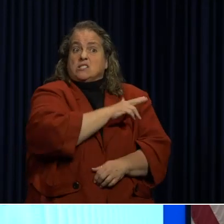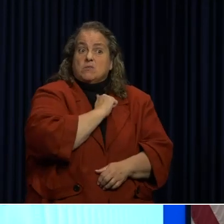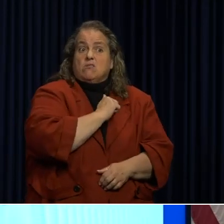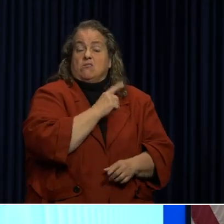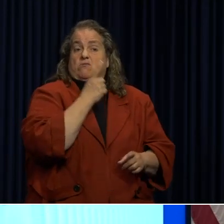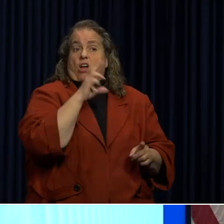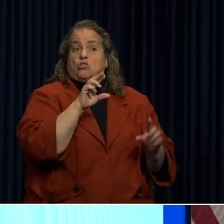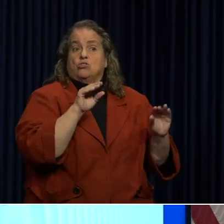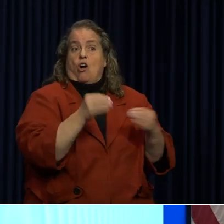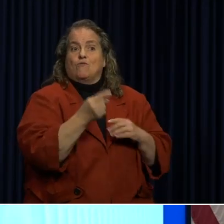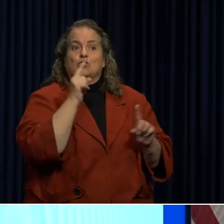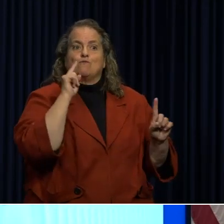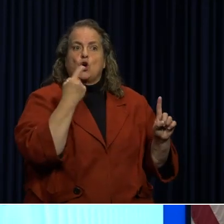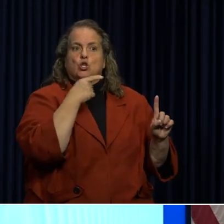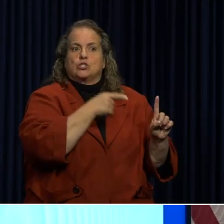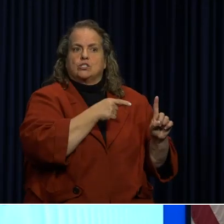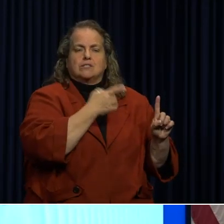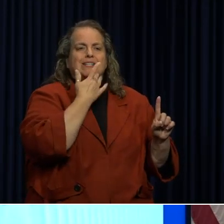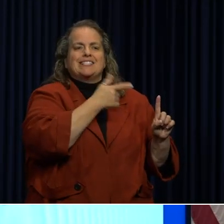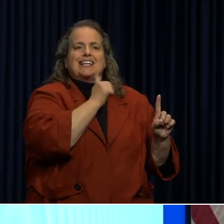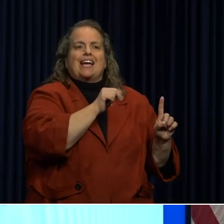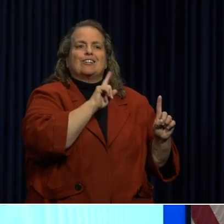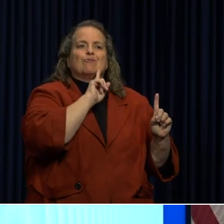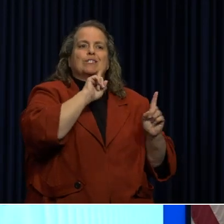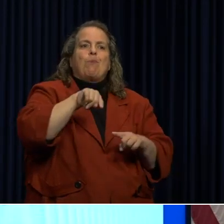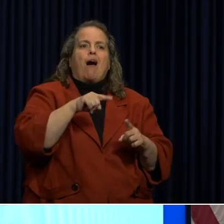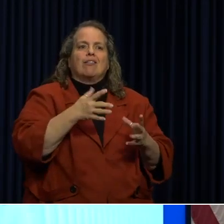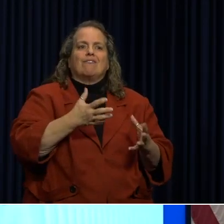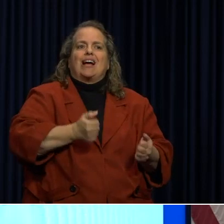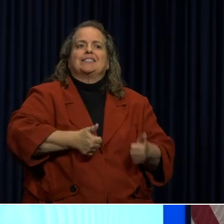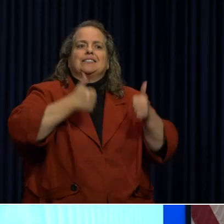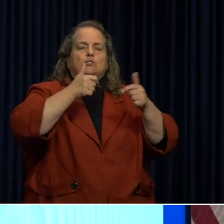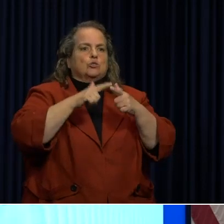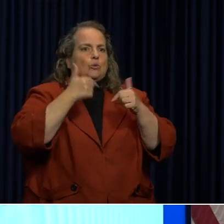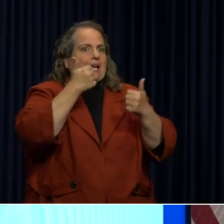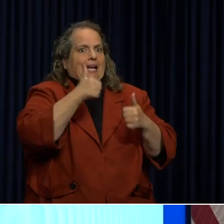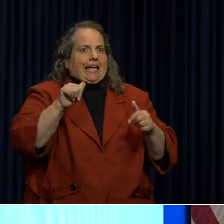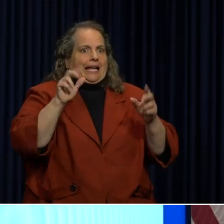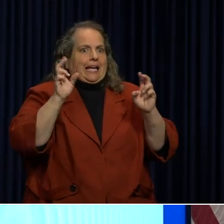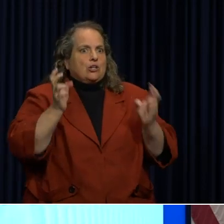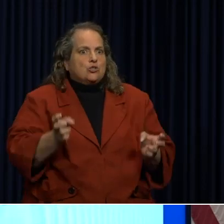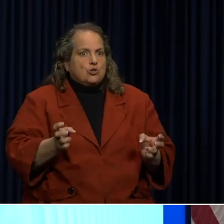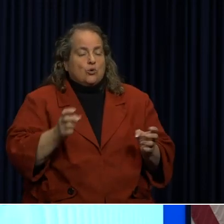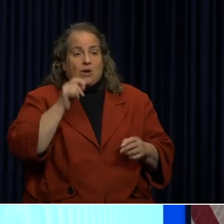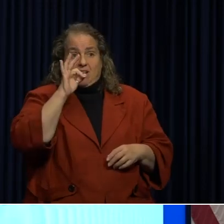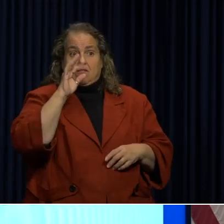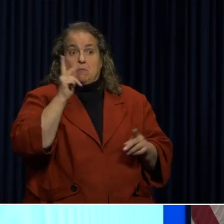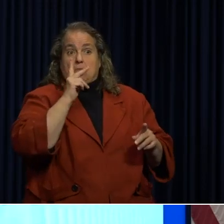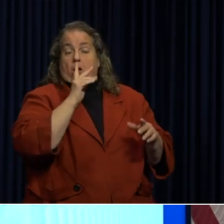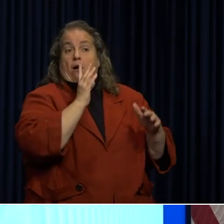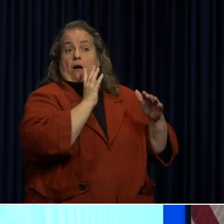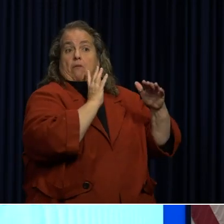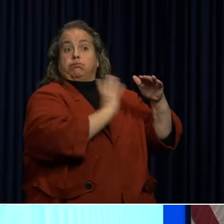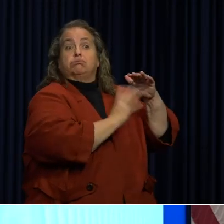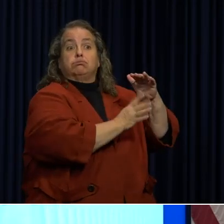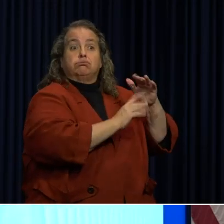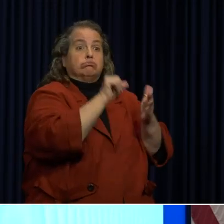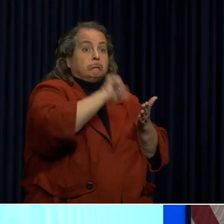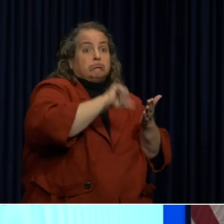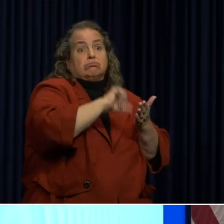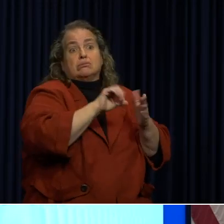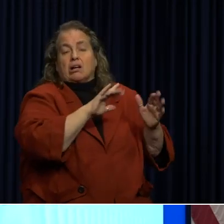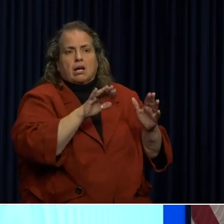that can respond the fastest to any issues that arise with the coronavirus, should be the most